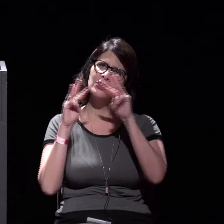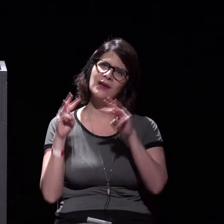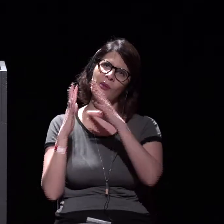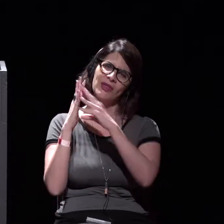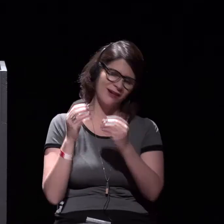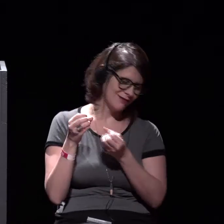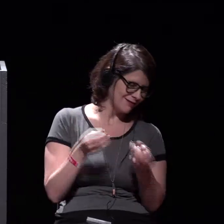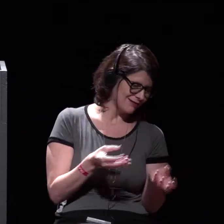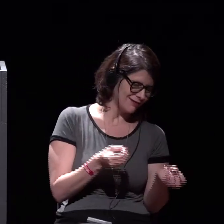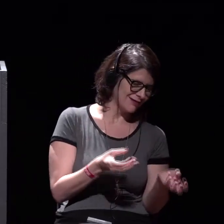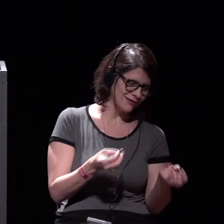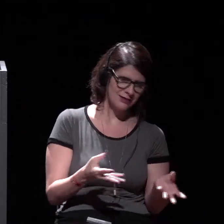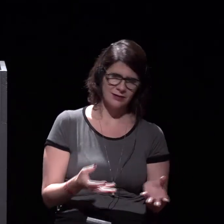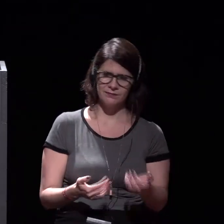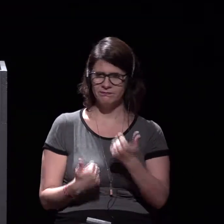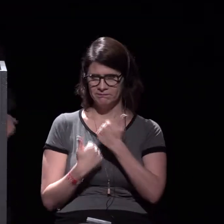so apologies to the